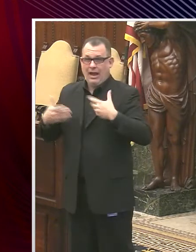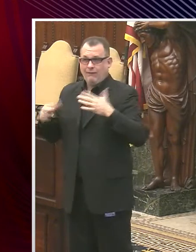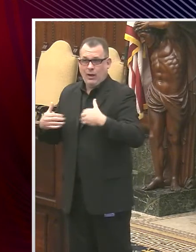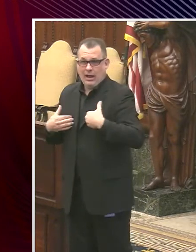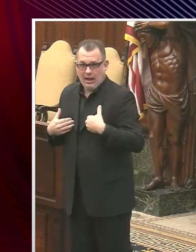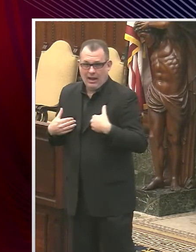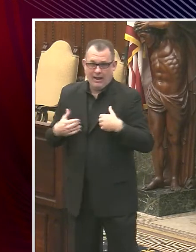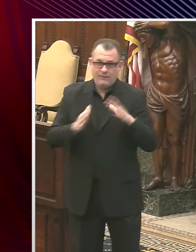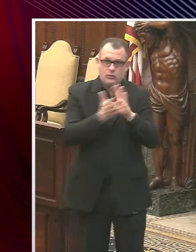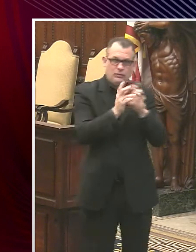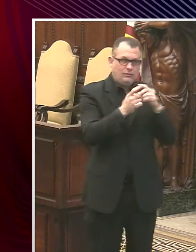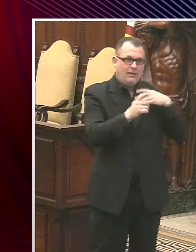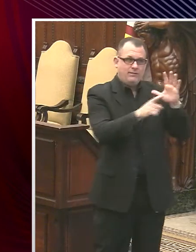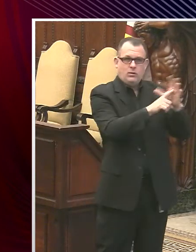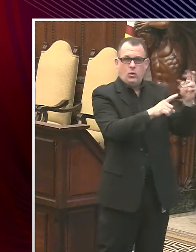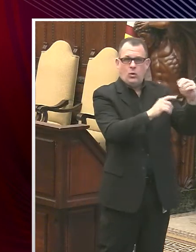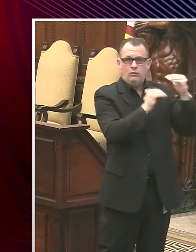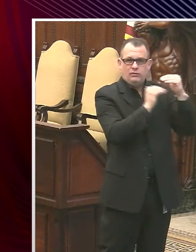process.